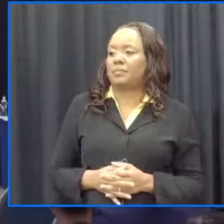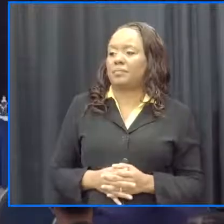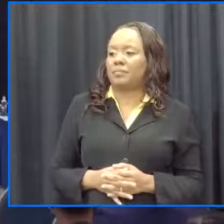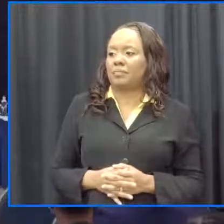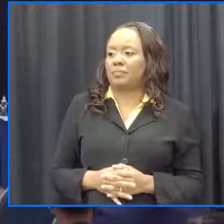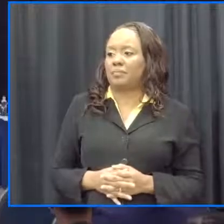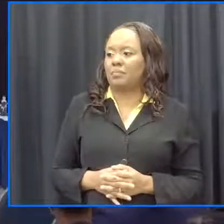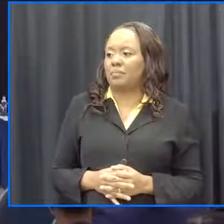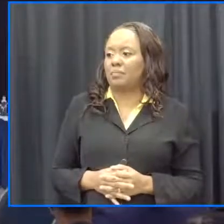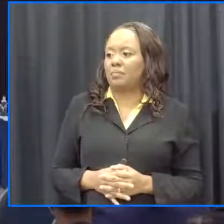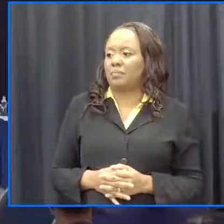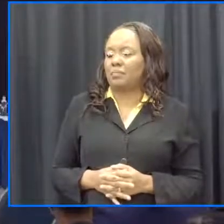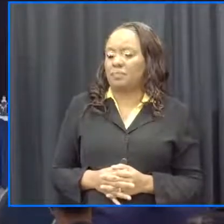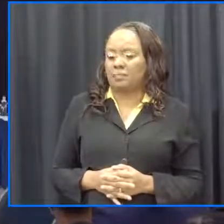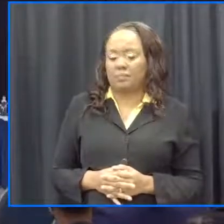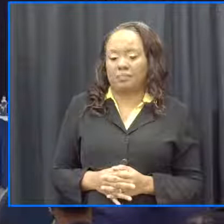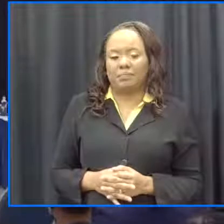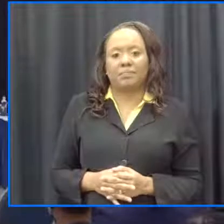Council.